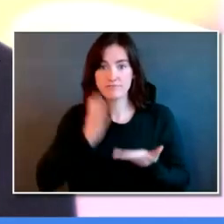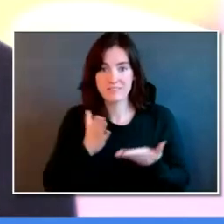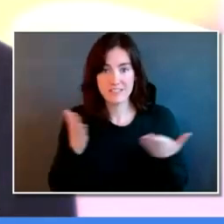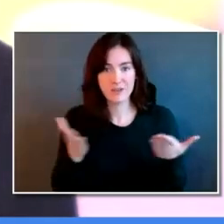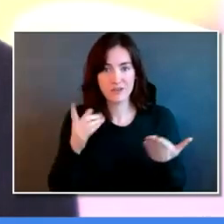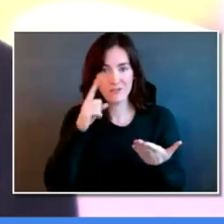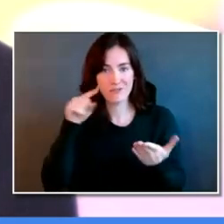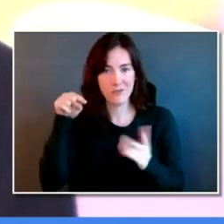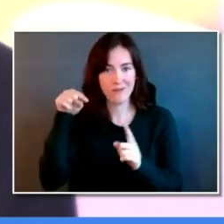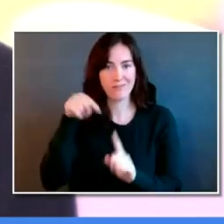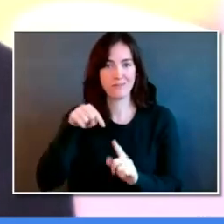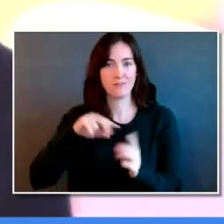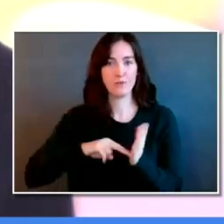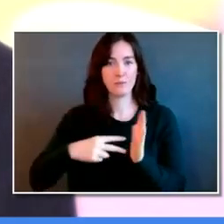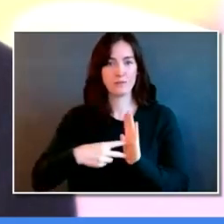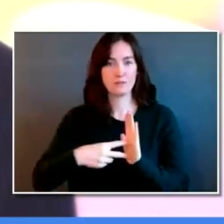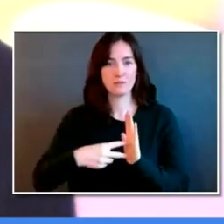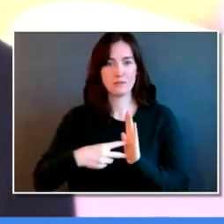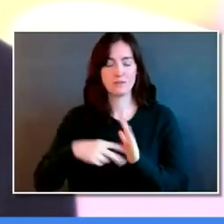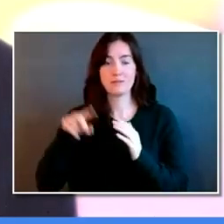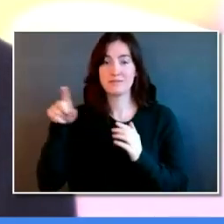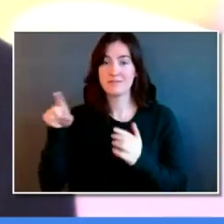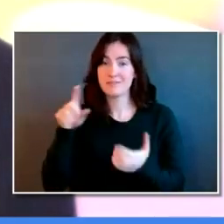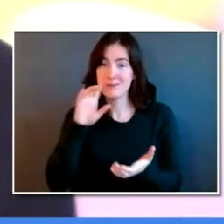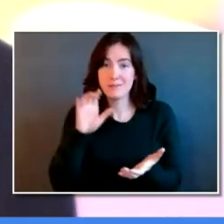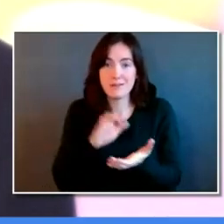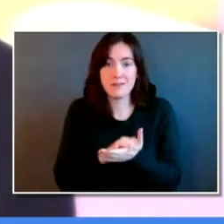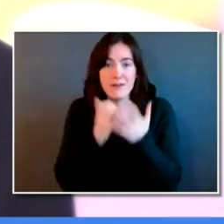He believed in a beloved community